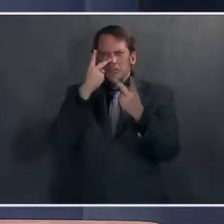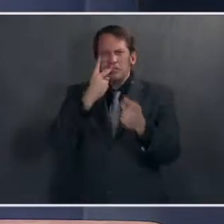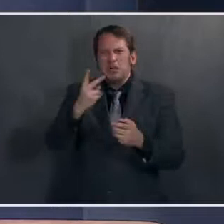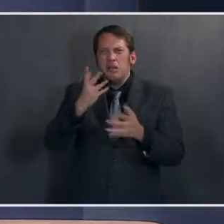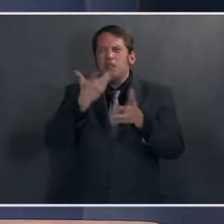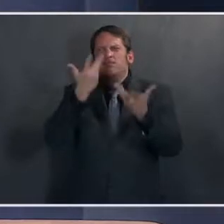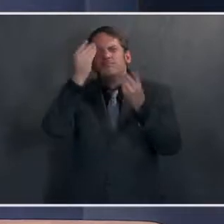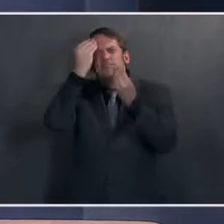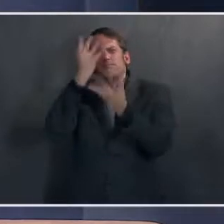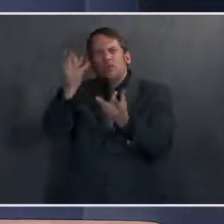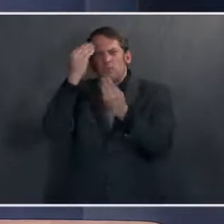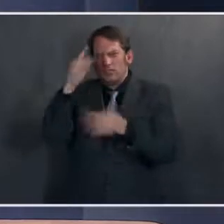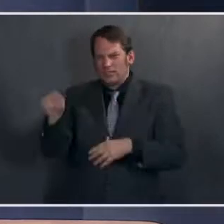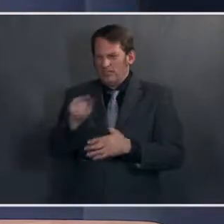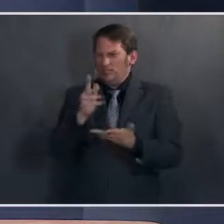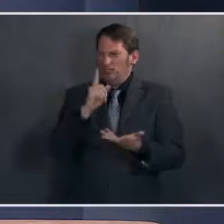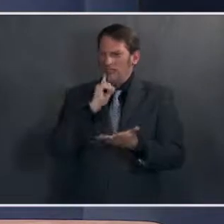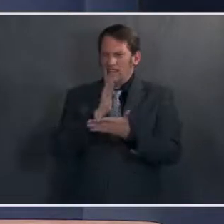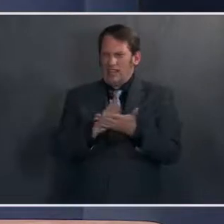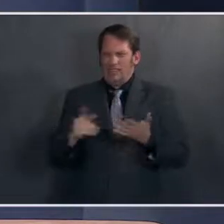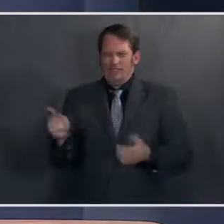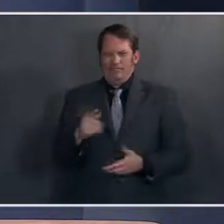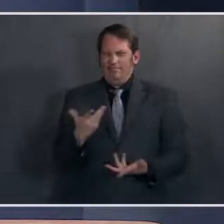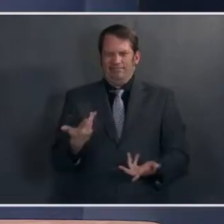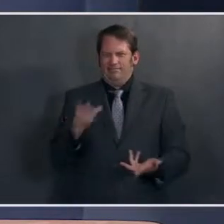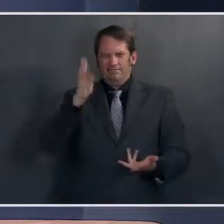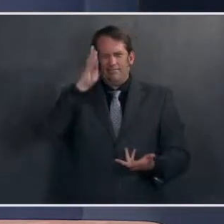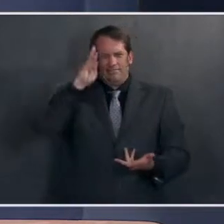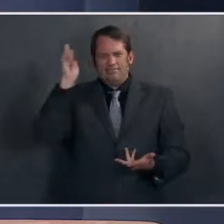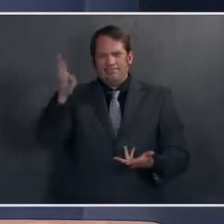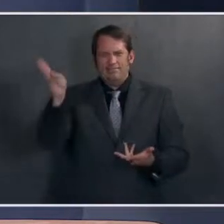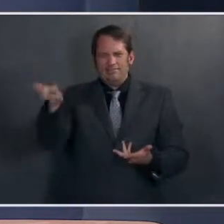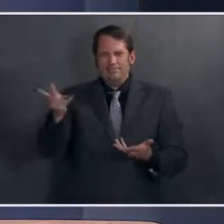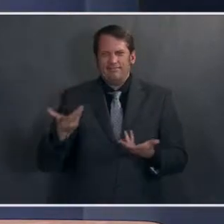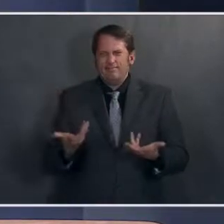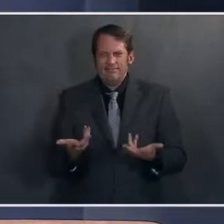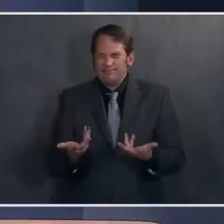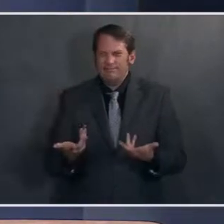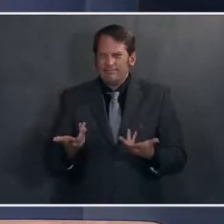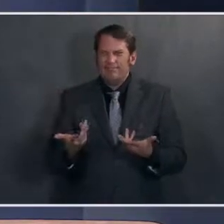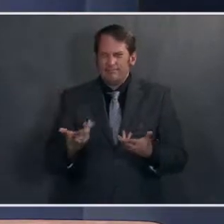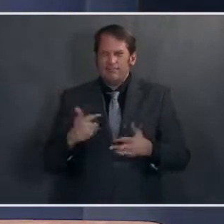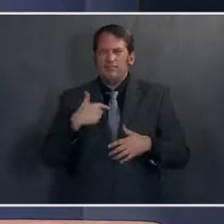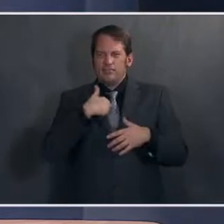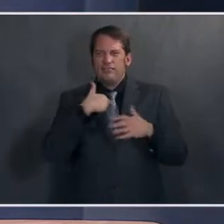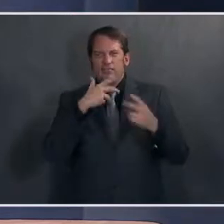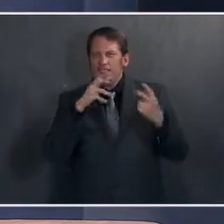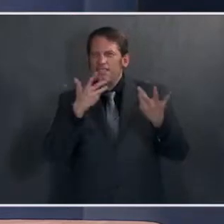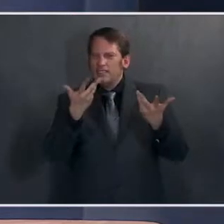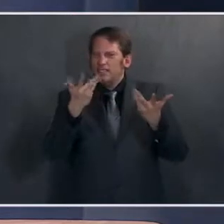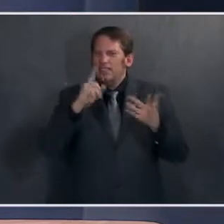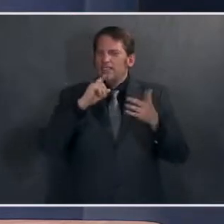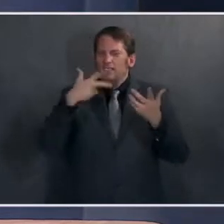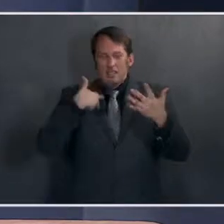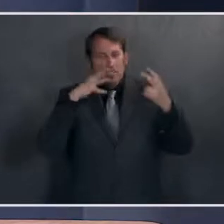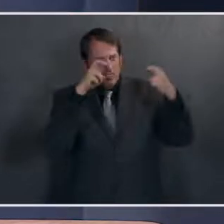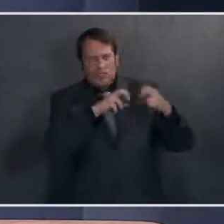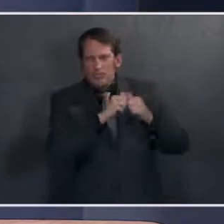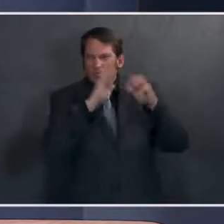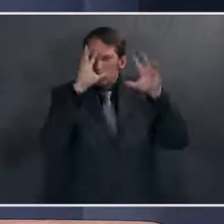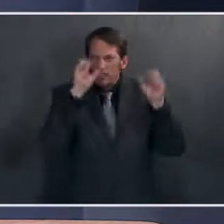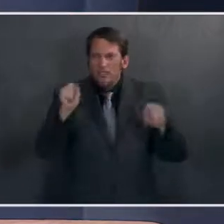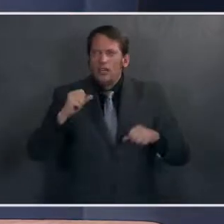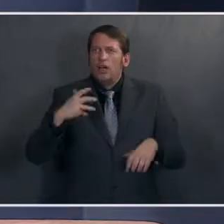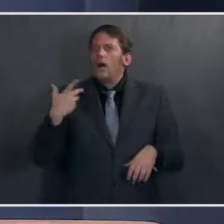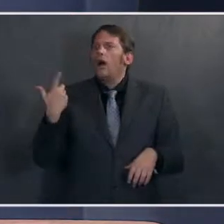president of the United States in the last few weeks, and even before then. There is no one who's going to tell him what to do